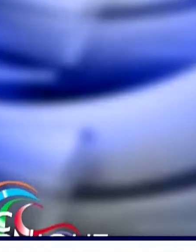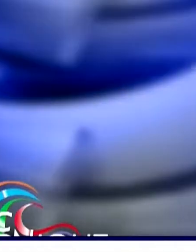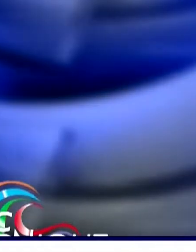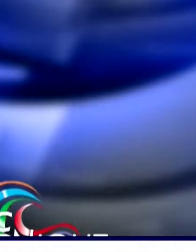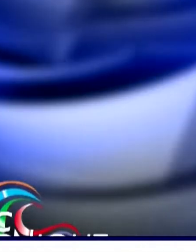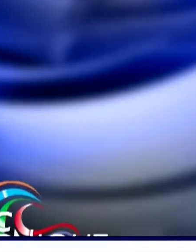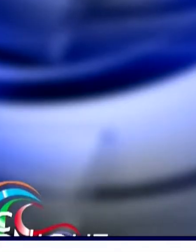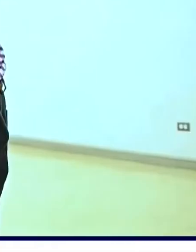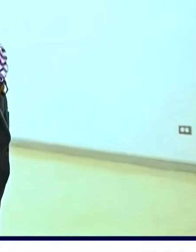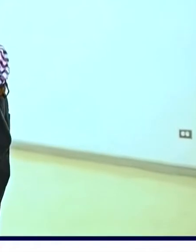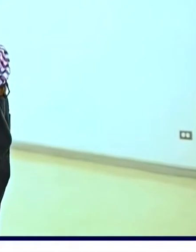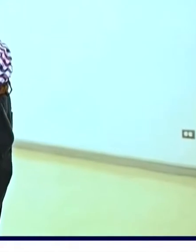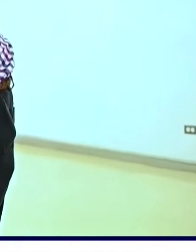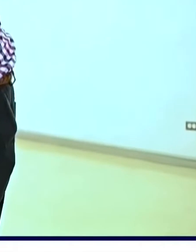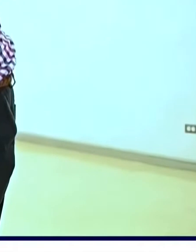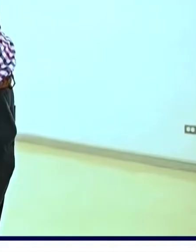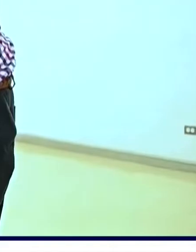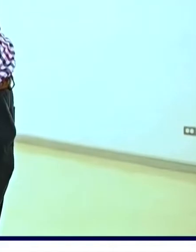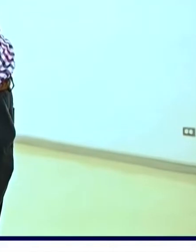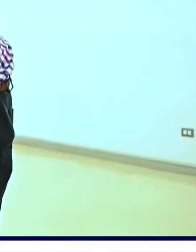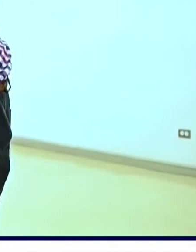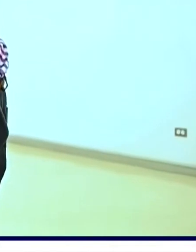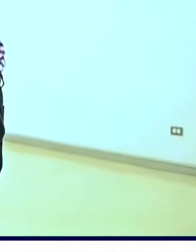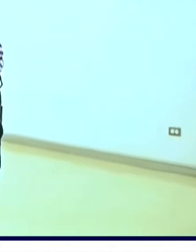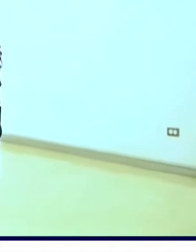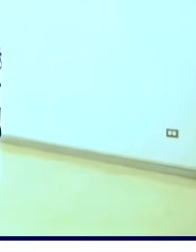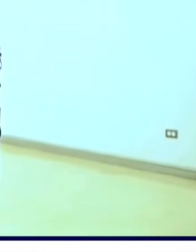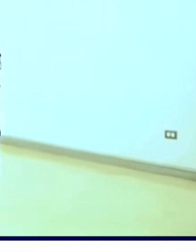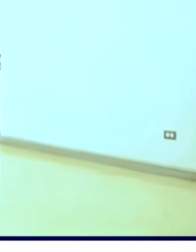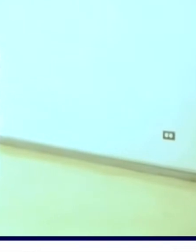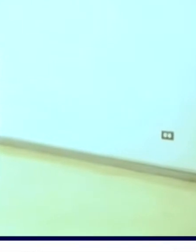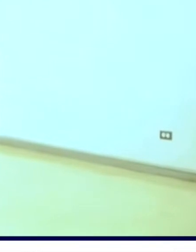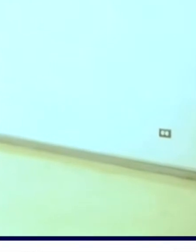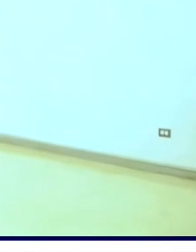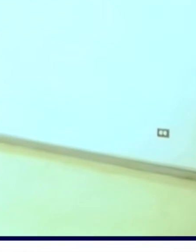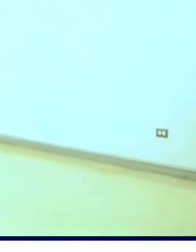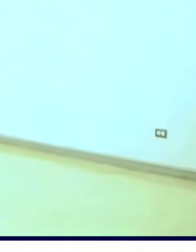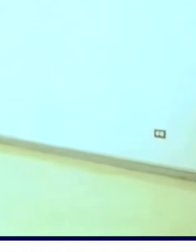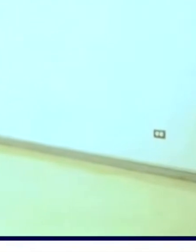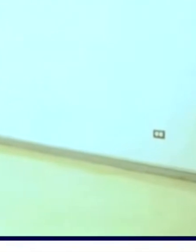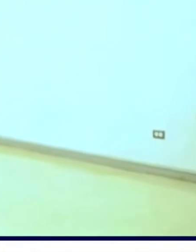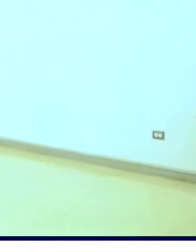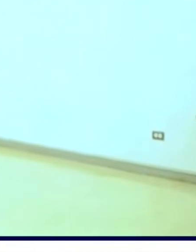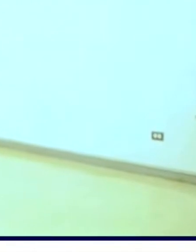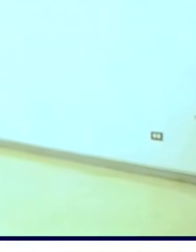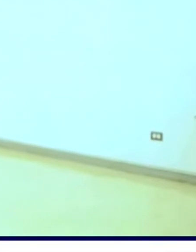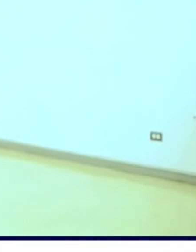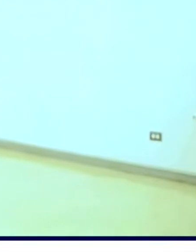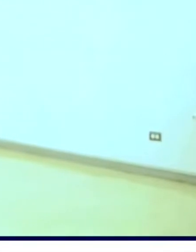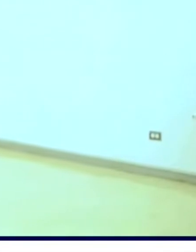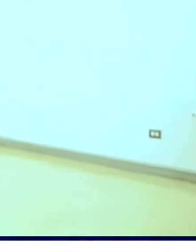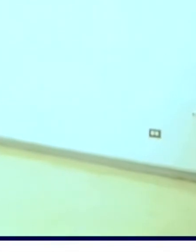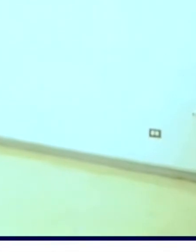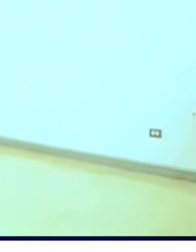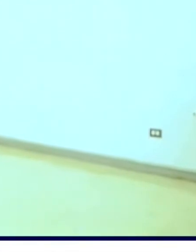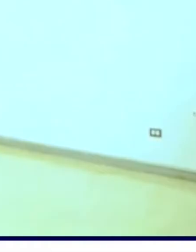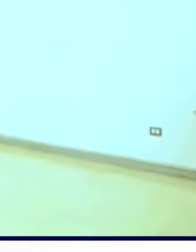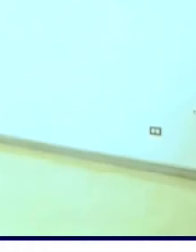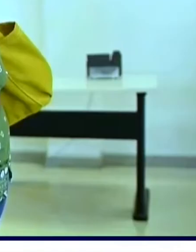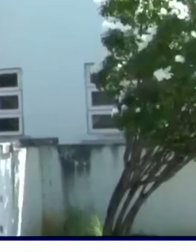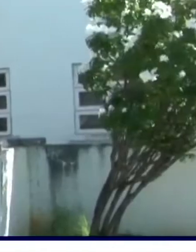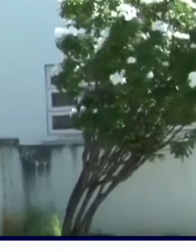In the news tonight, the Ministry of Health hoping for increased uptake of paediatric COVID-19